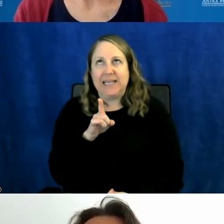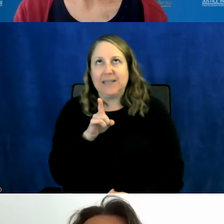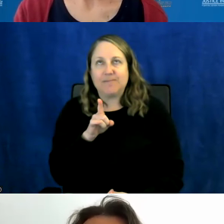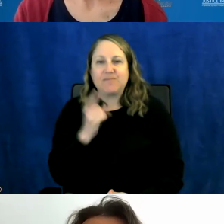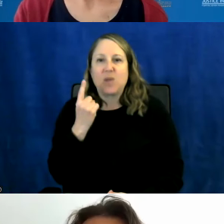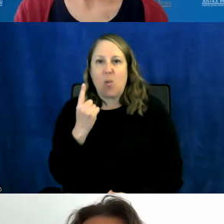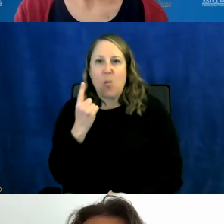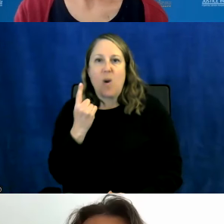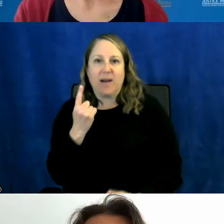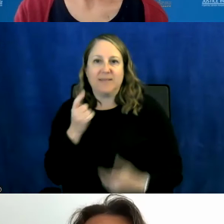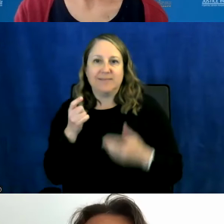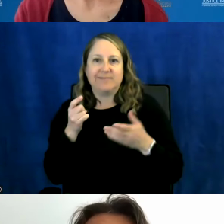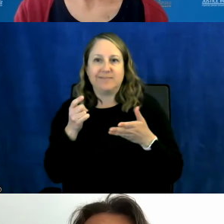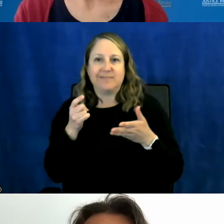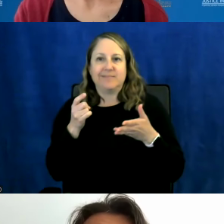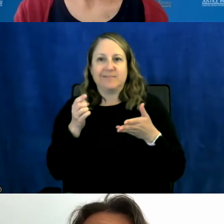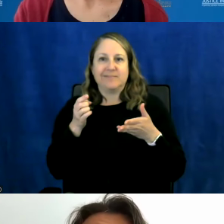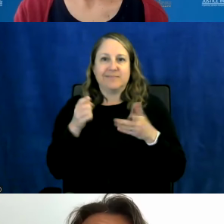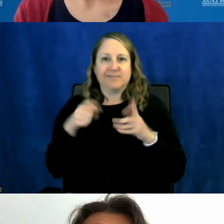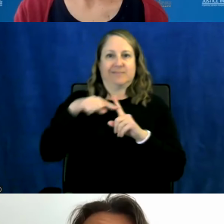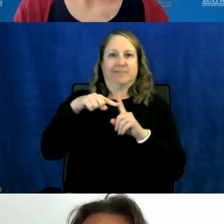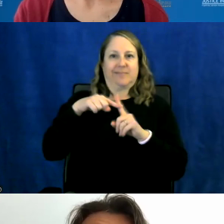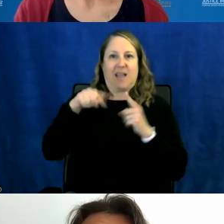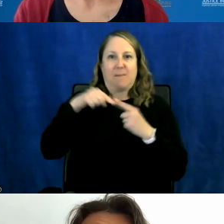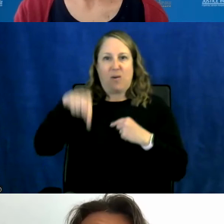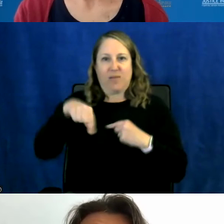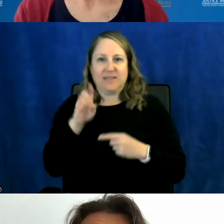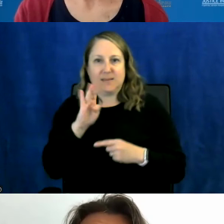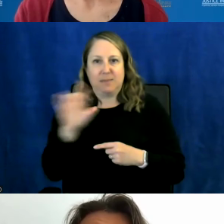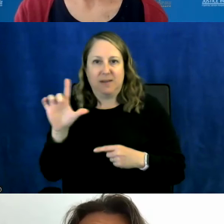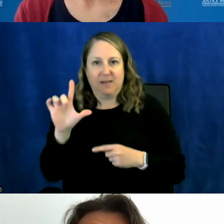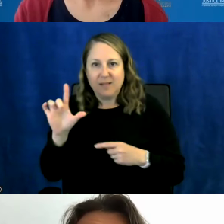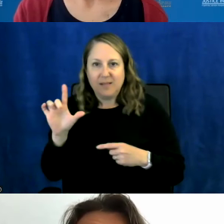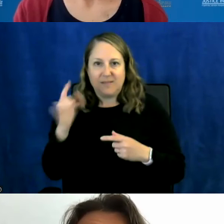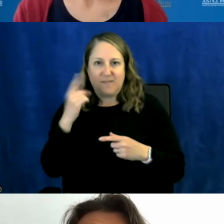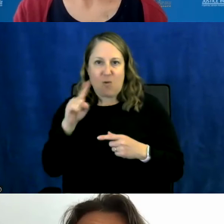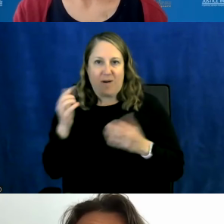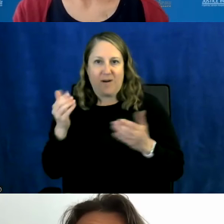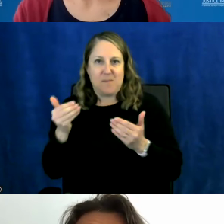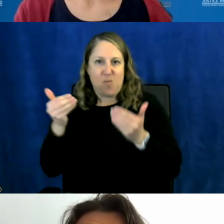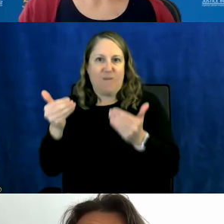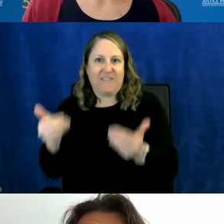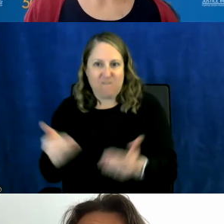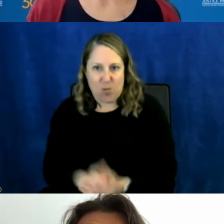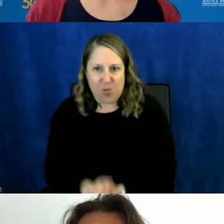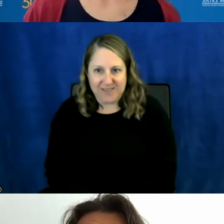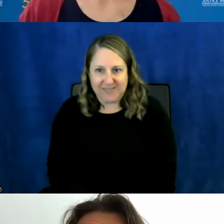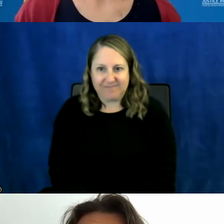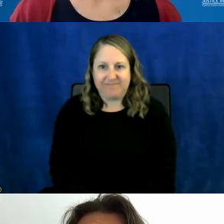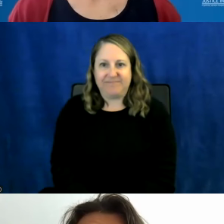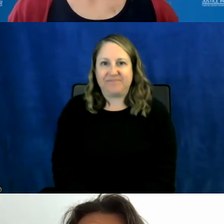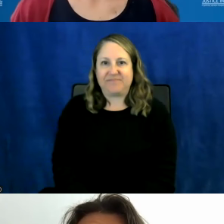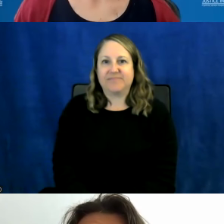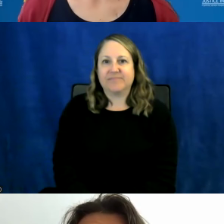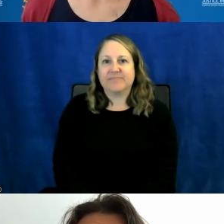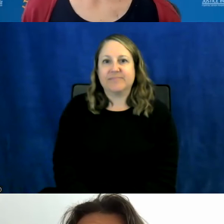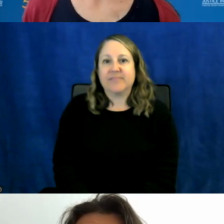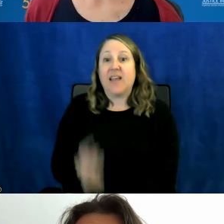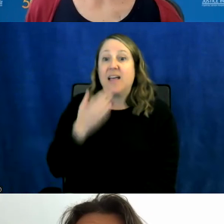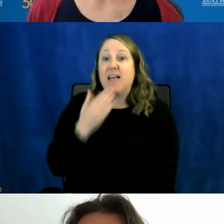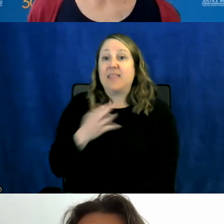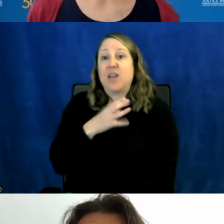one touch point in this bill that's very helpful in moving it forward. Thank you. And I didn't properly introduce